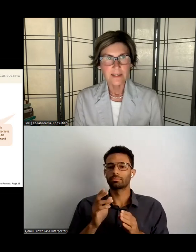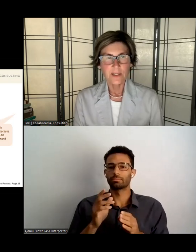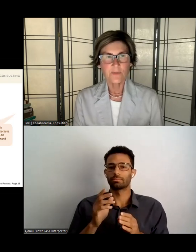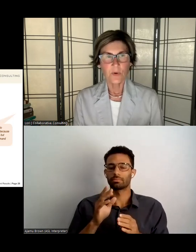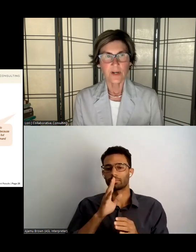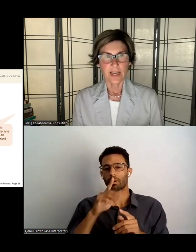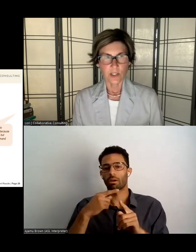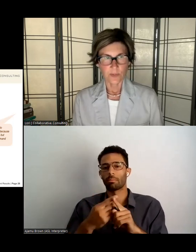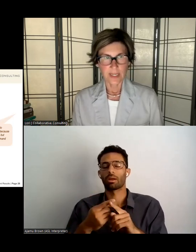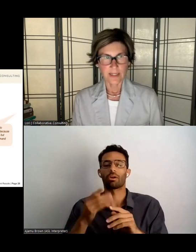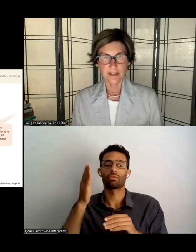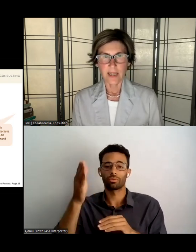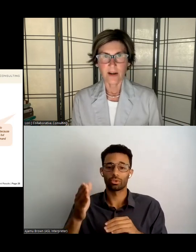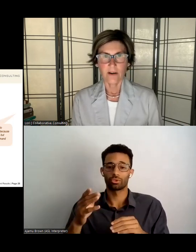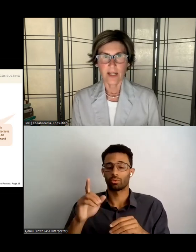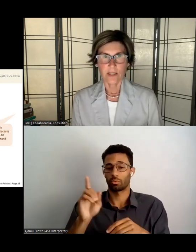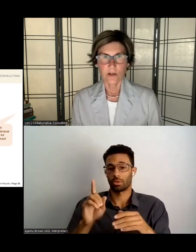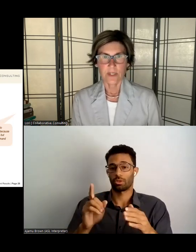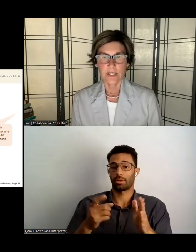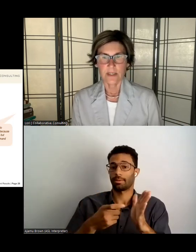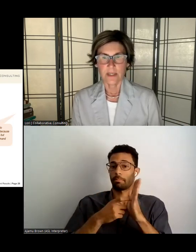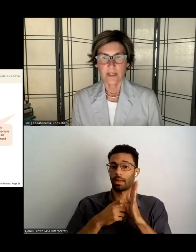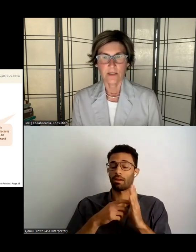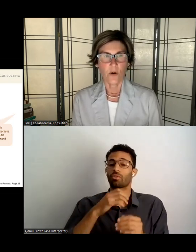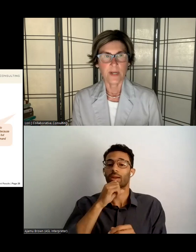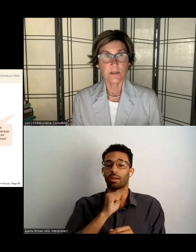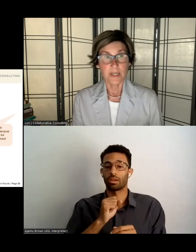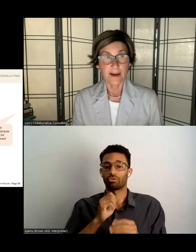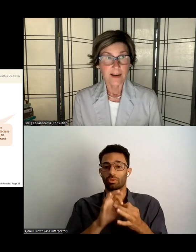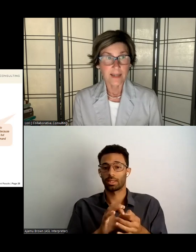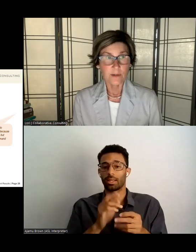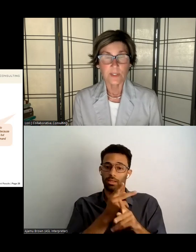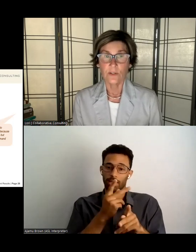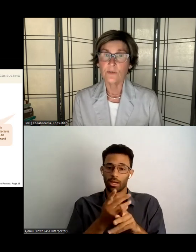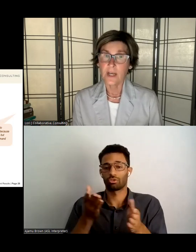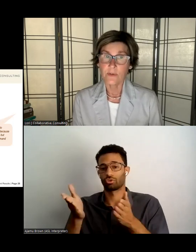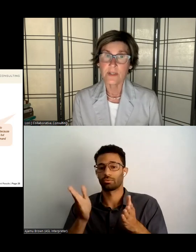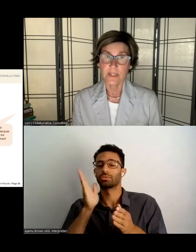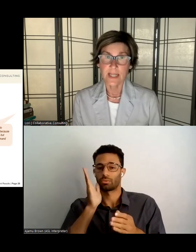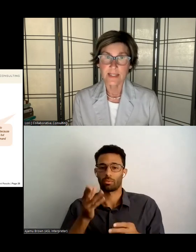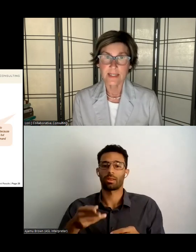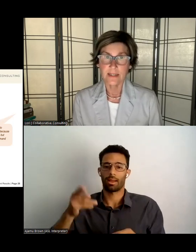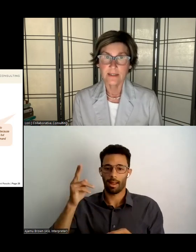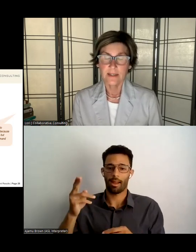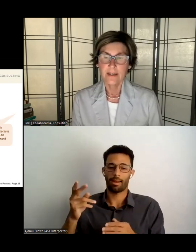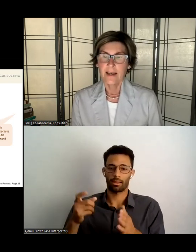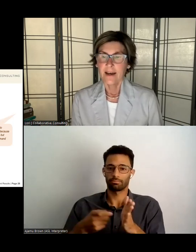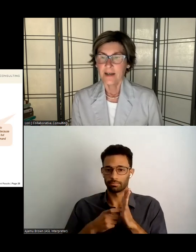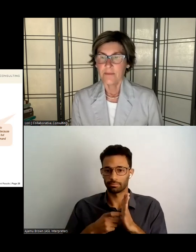demand for age-related care and services is going to be high with new levels of